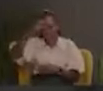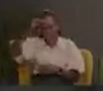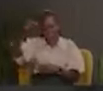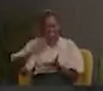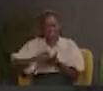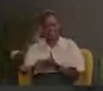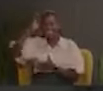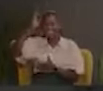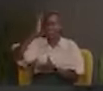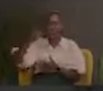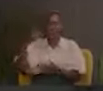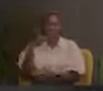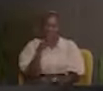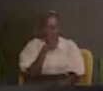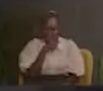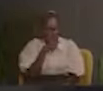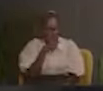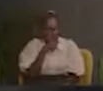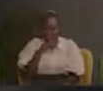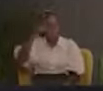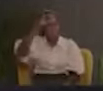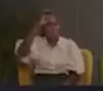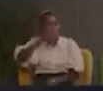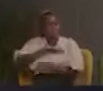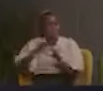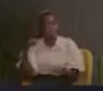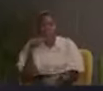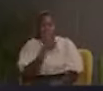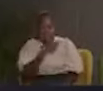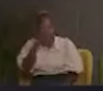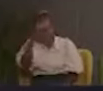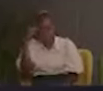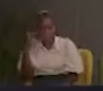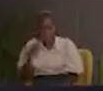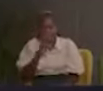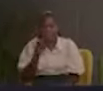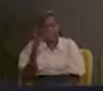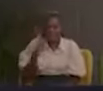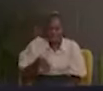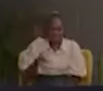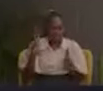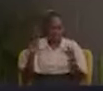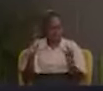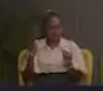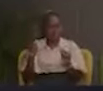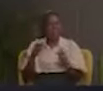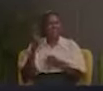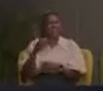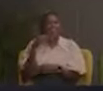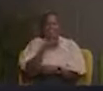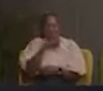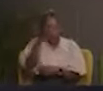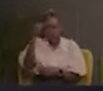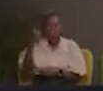lie. Men don't lie because they are bad. They lie because they are men.